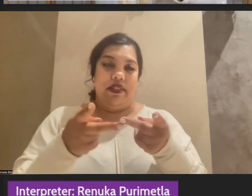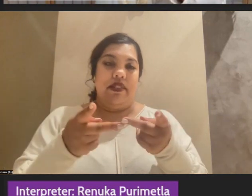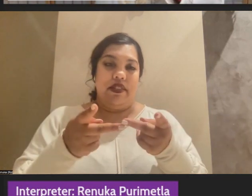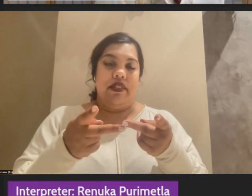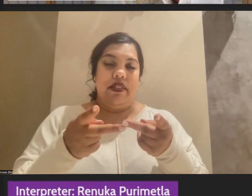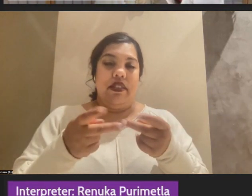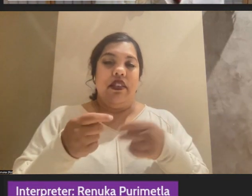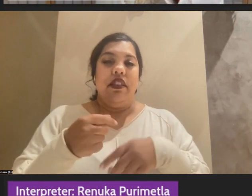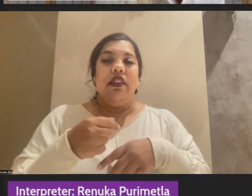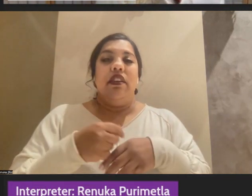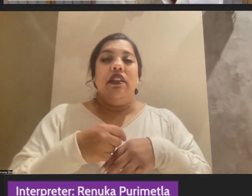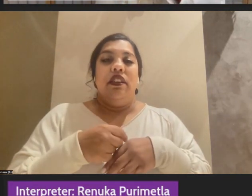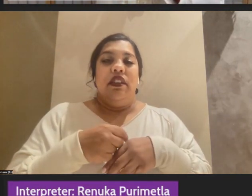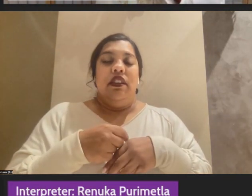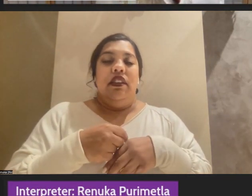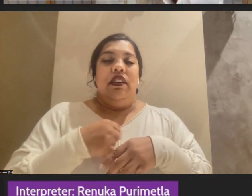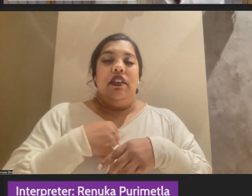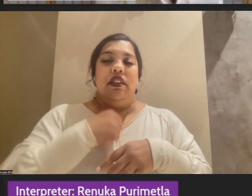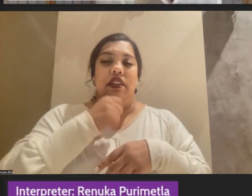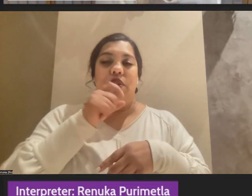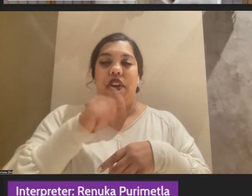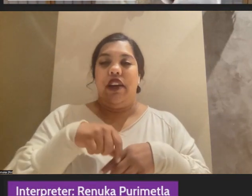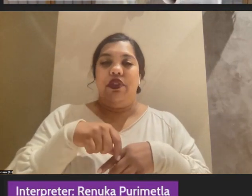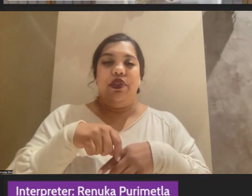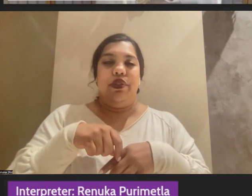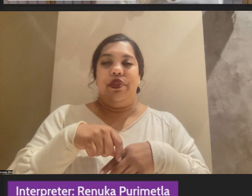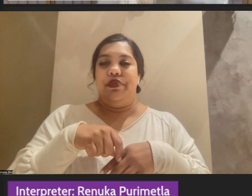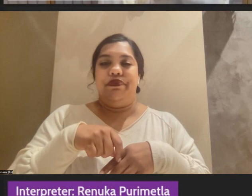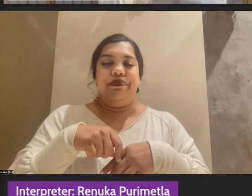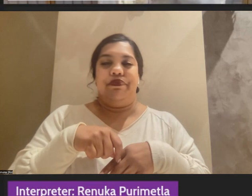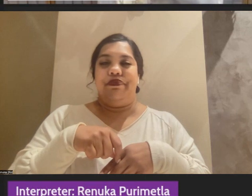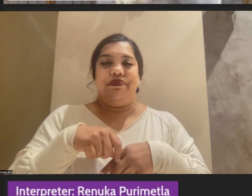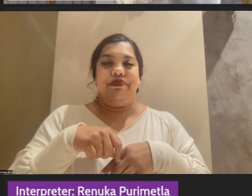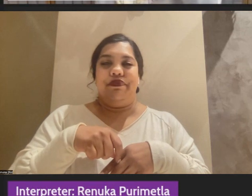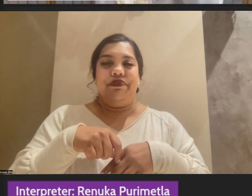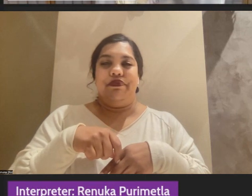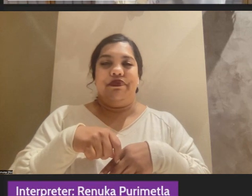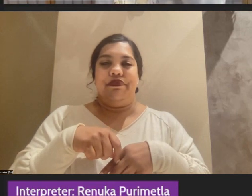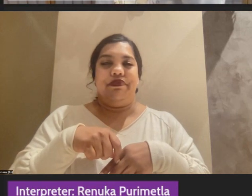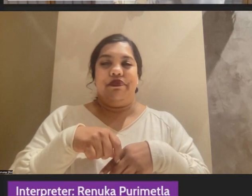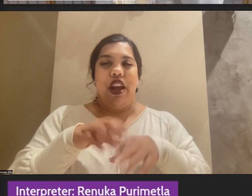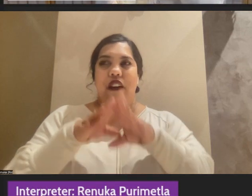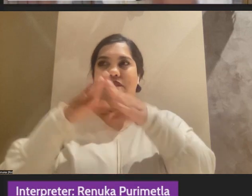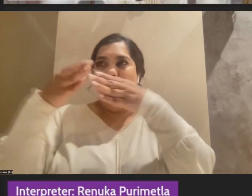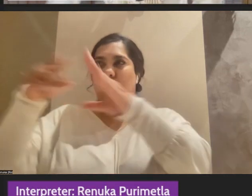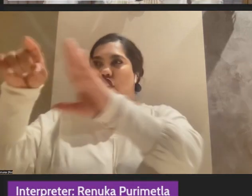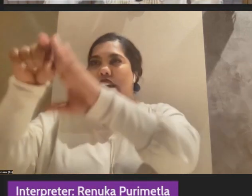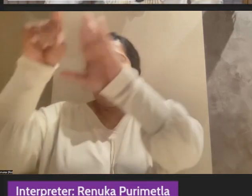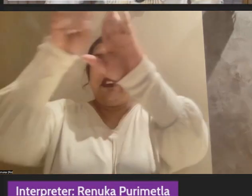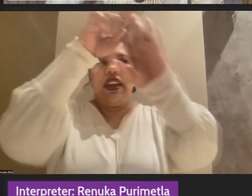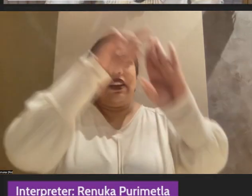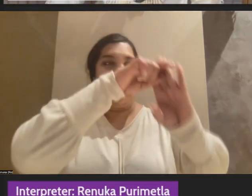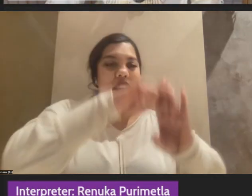have to step into this and speak from here or here. I can speak it from here.